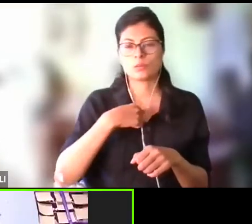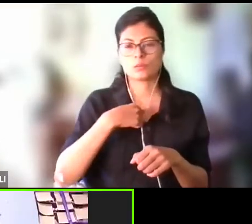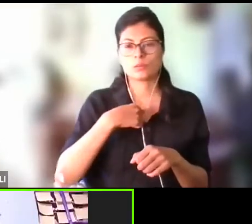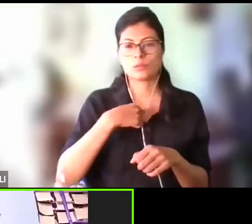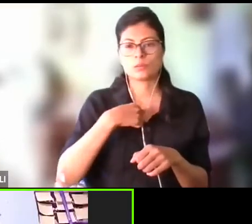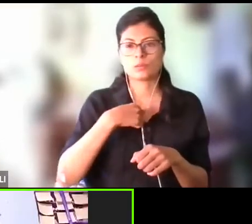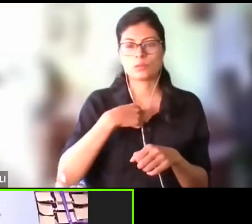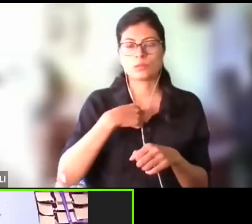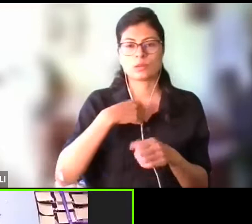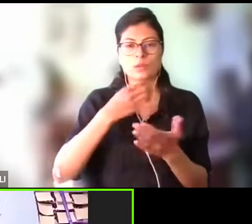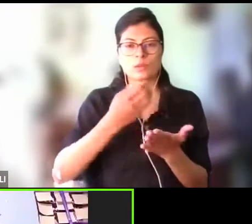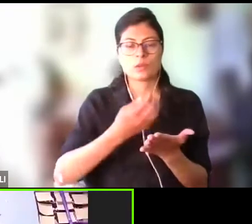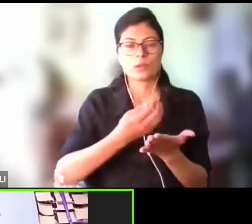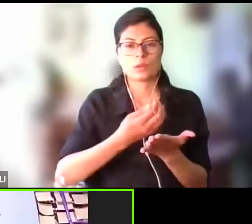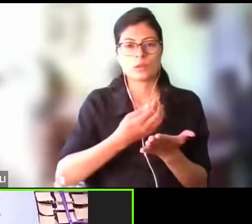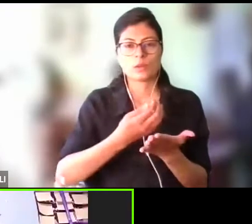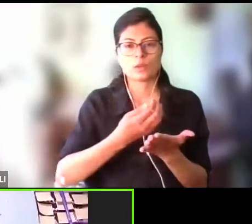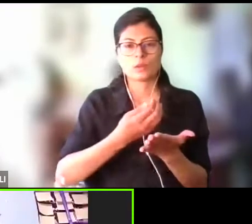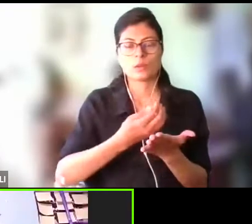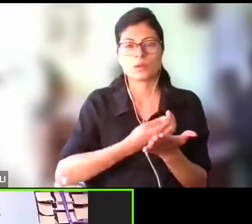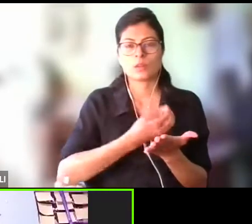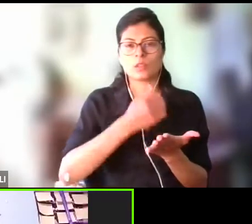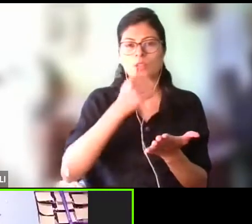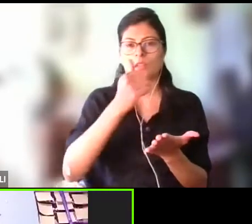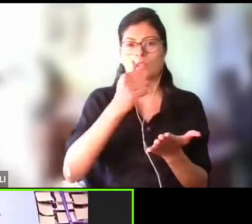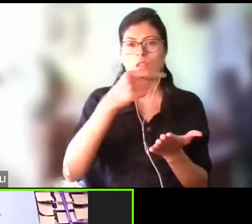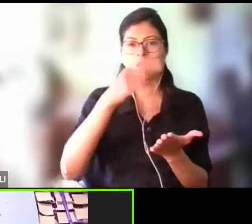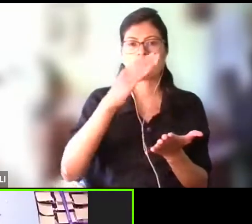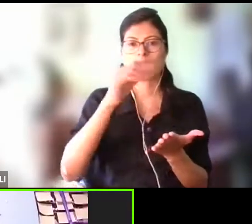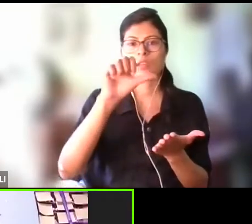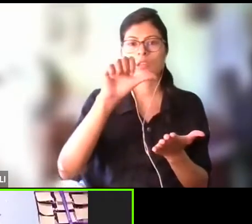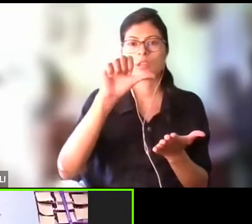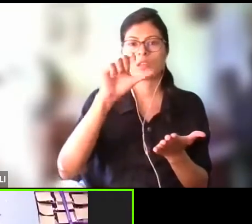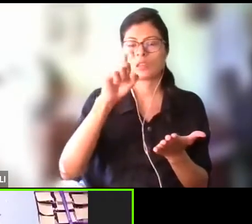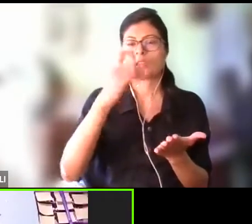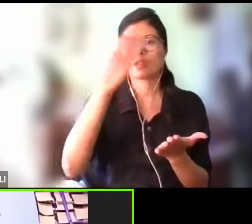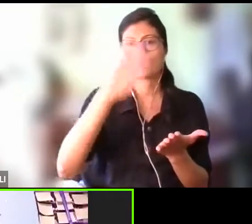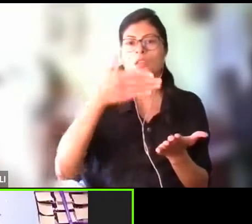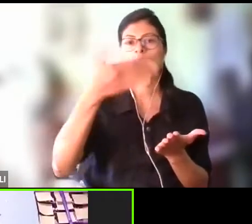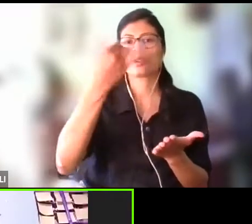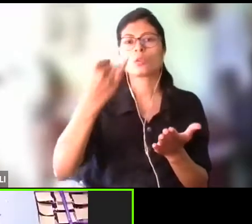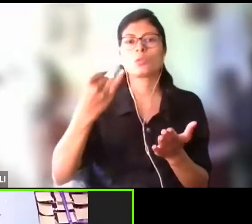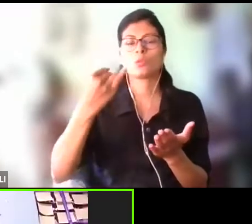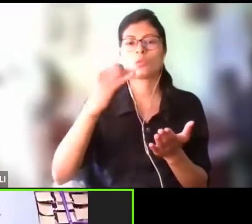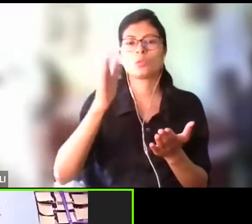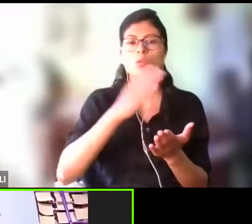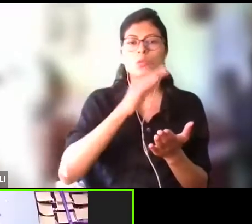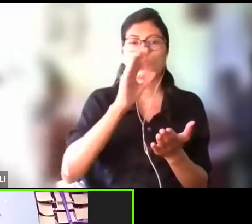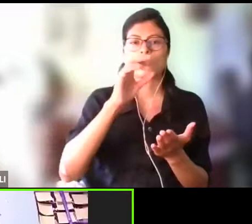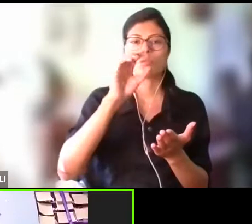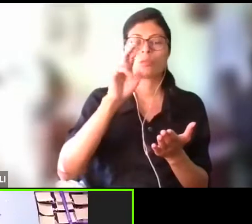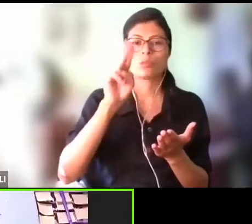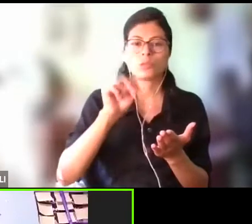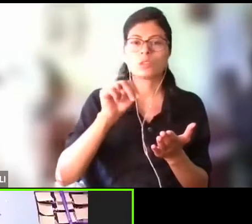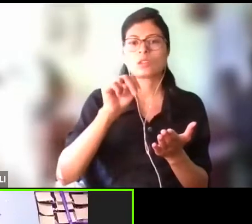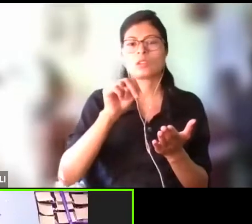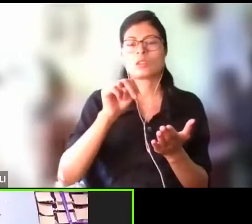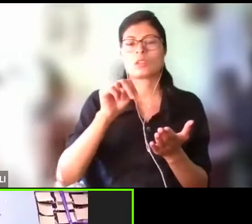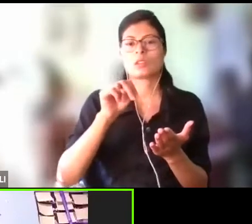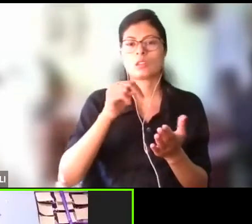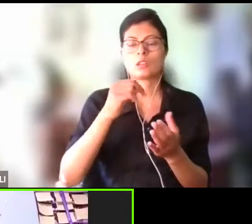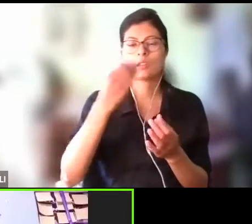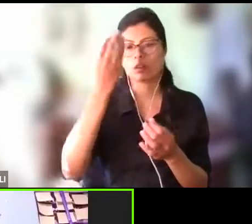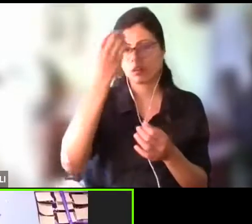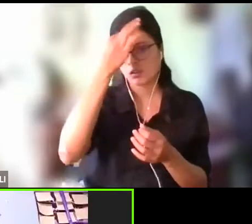crisis. And the Anglophone crisis led to a lot of displacement from the Northwest region to the Southwest region of